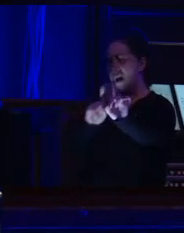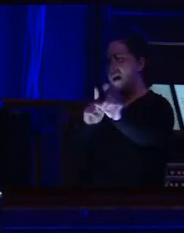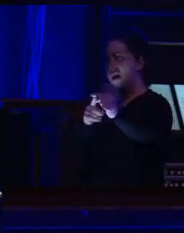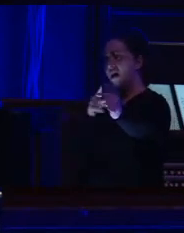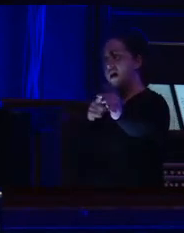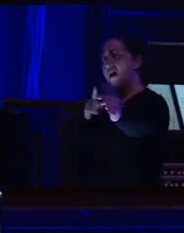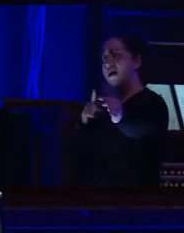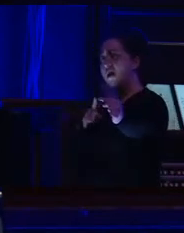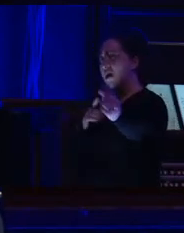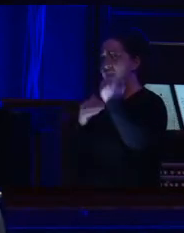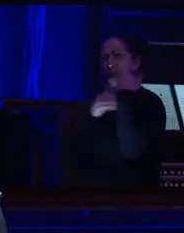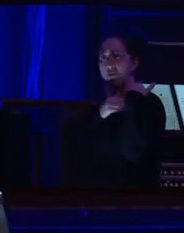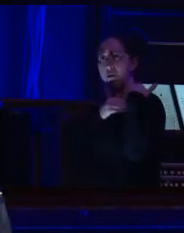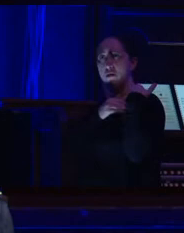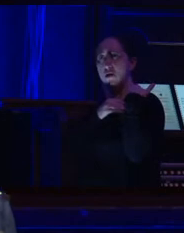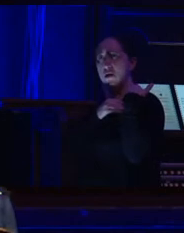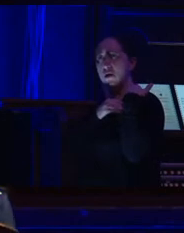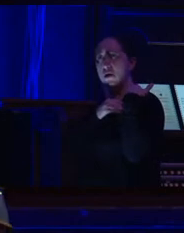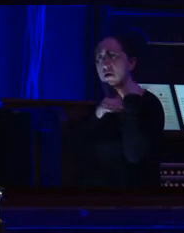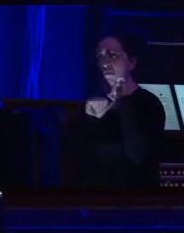and responsibility.